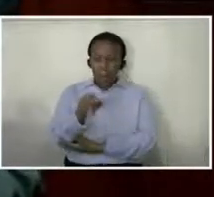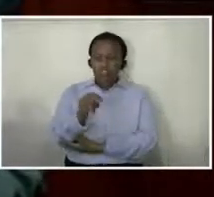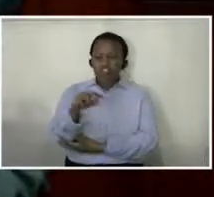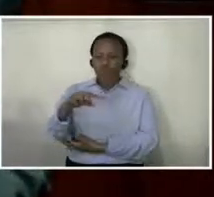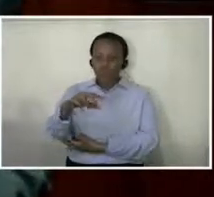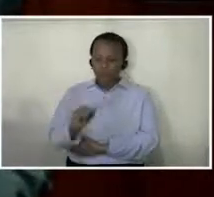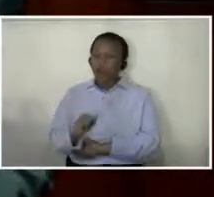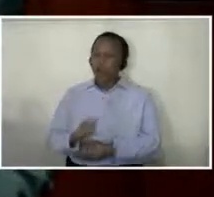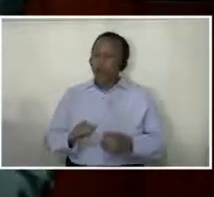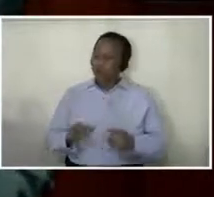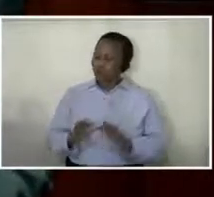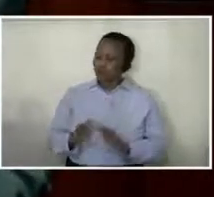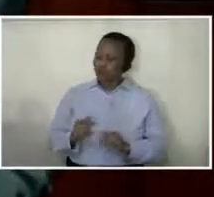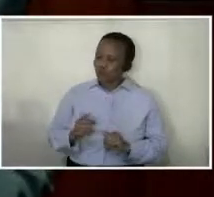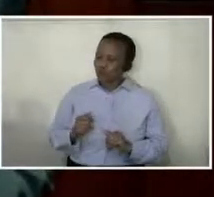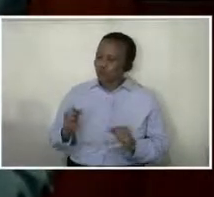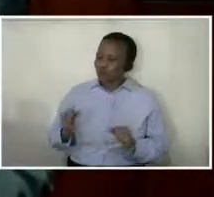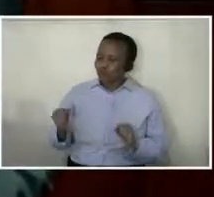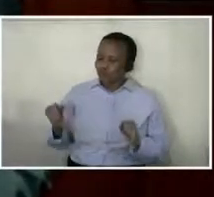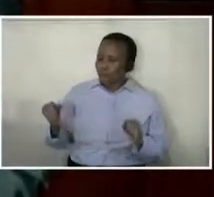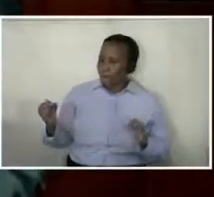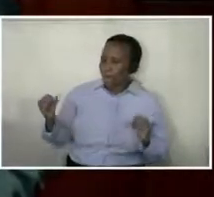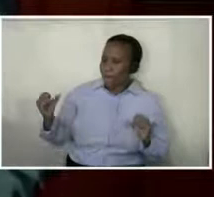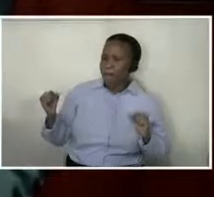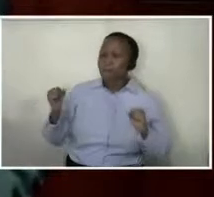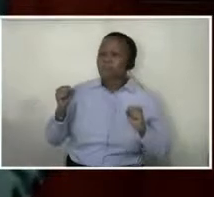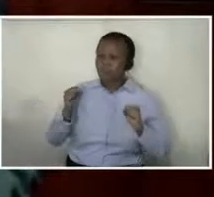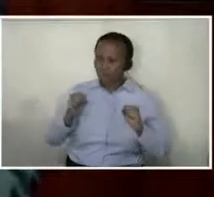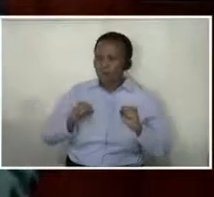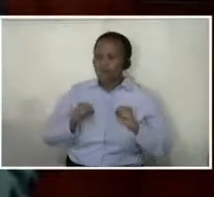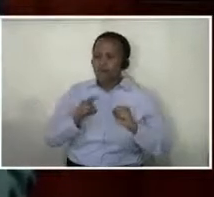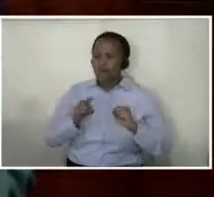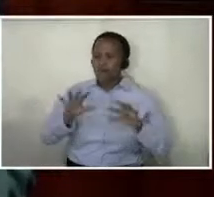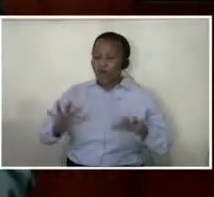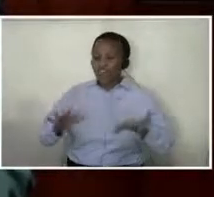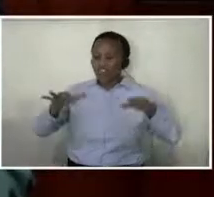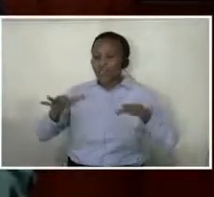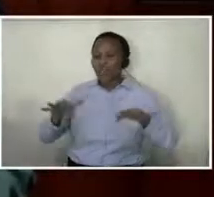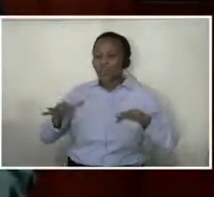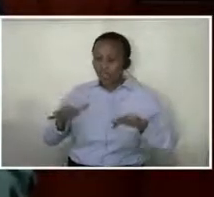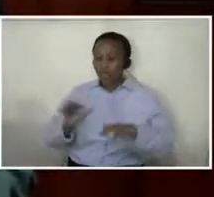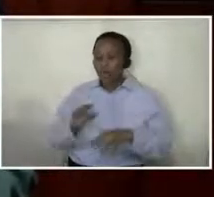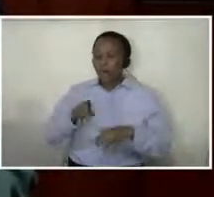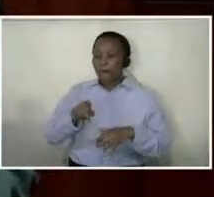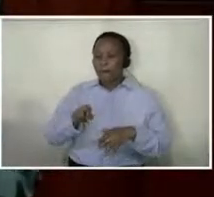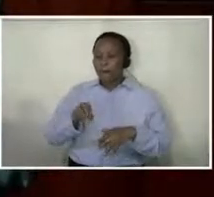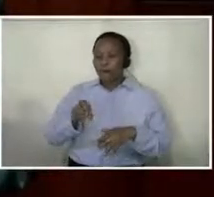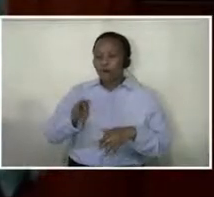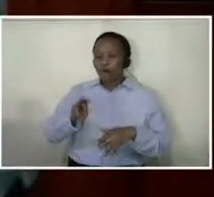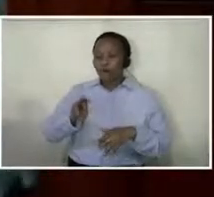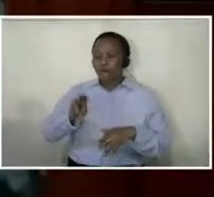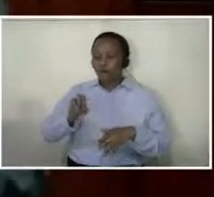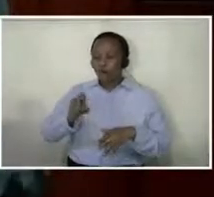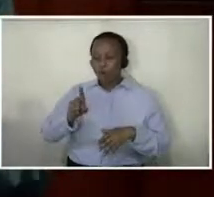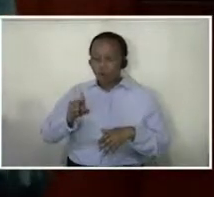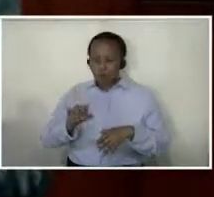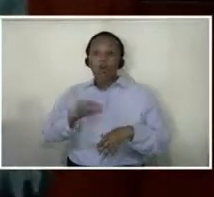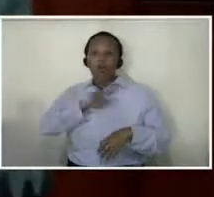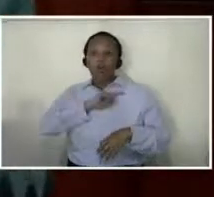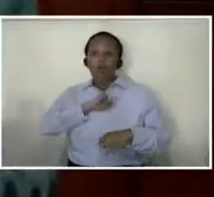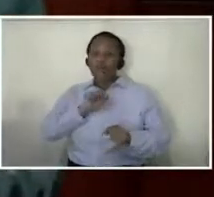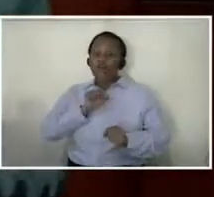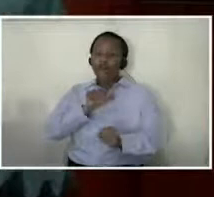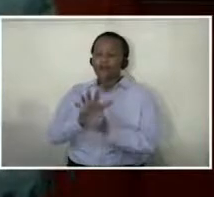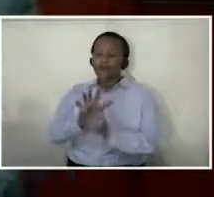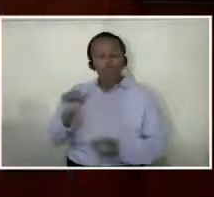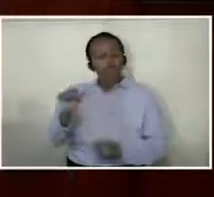this legislature to debate such a strategic and relevant matter that affect most of our municipalities.